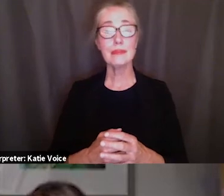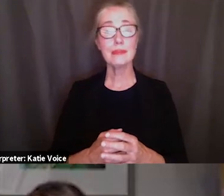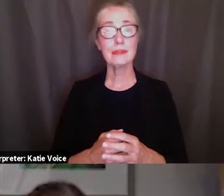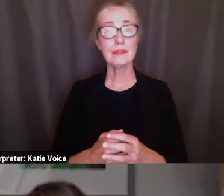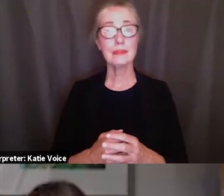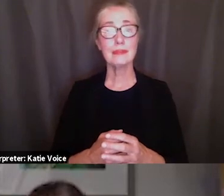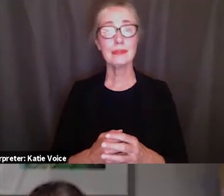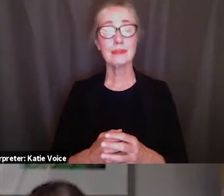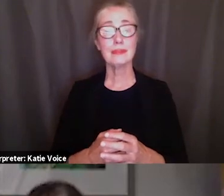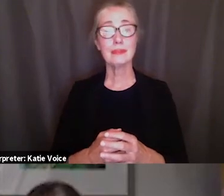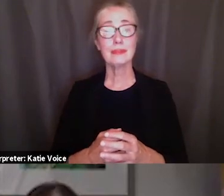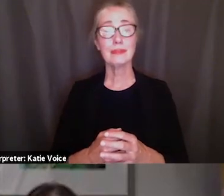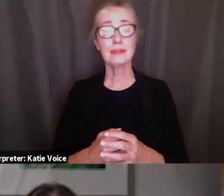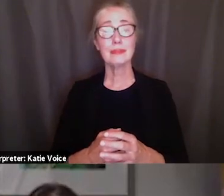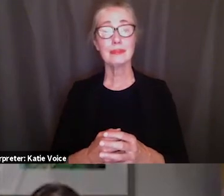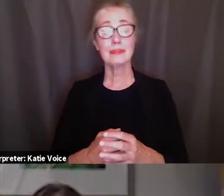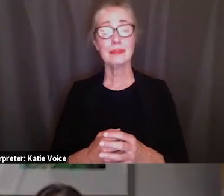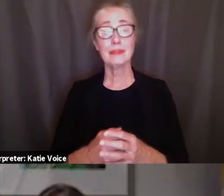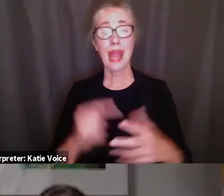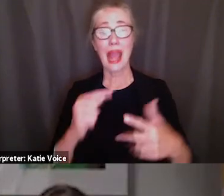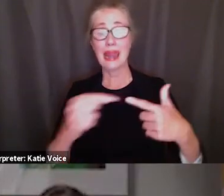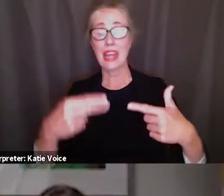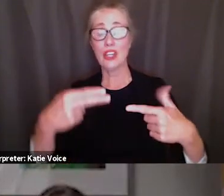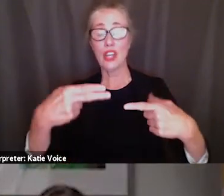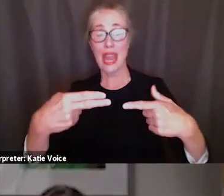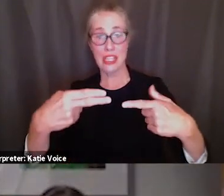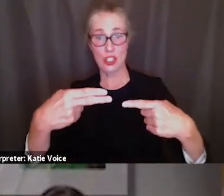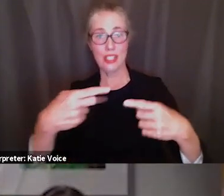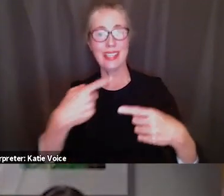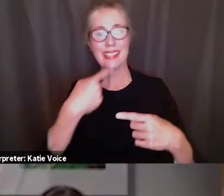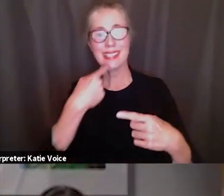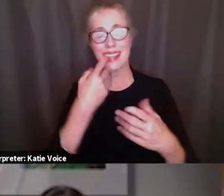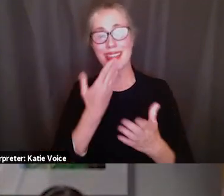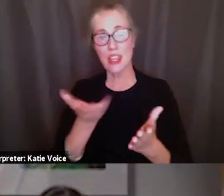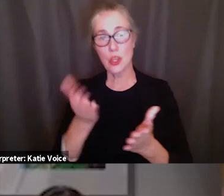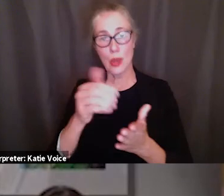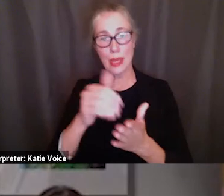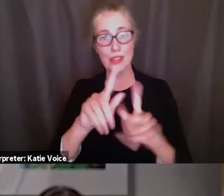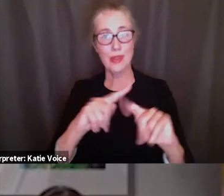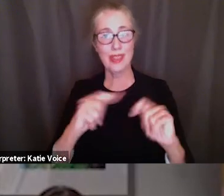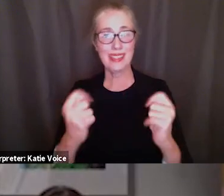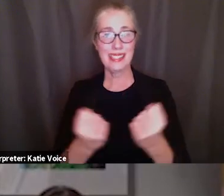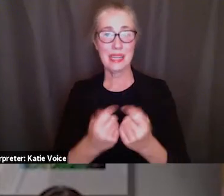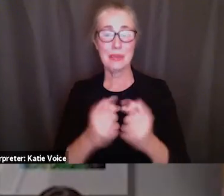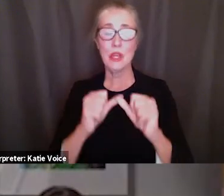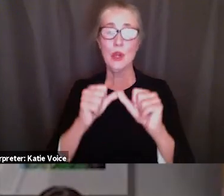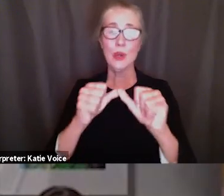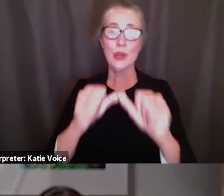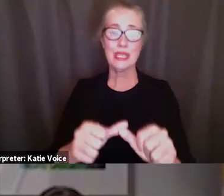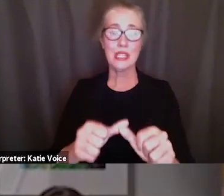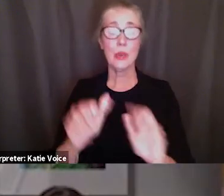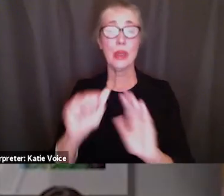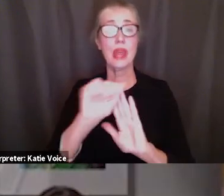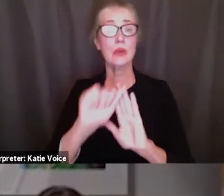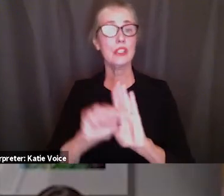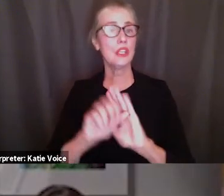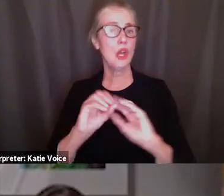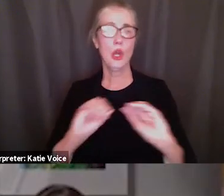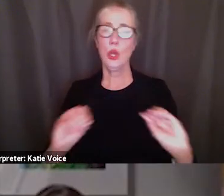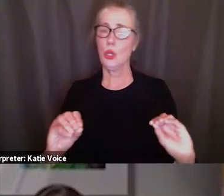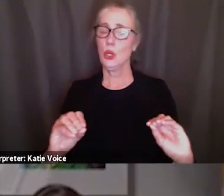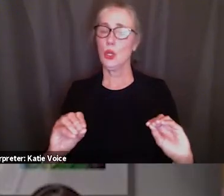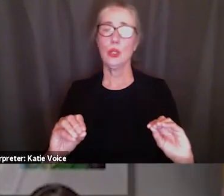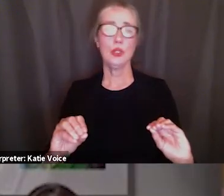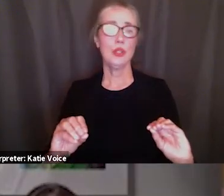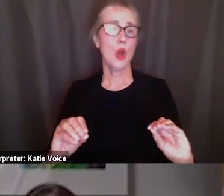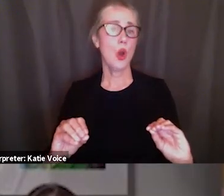letter H. And I want to say thank you once again to the team as we continue with our agenda. There are no consent